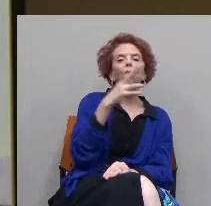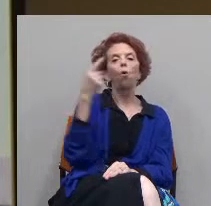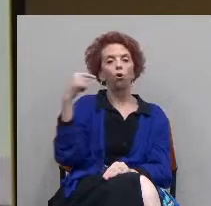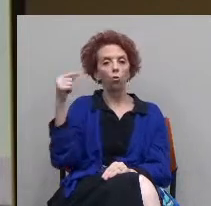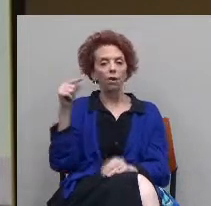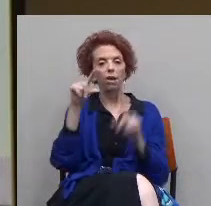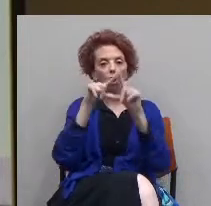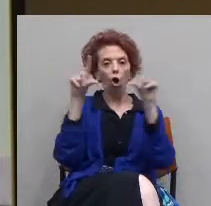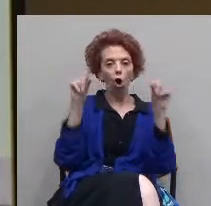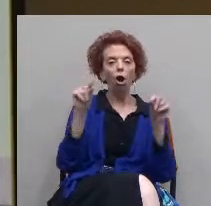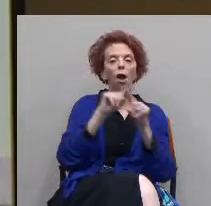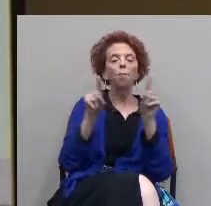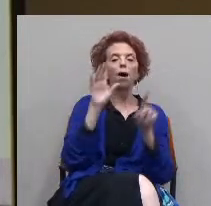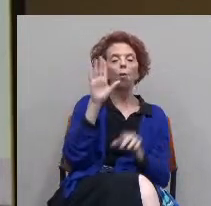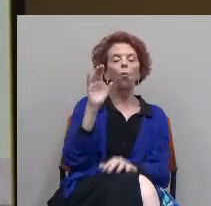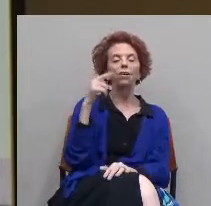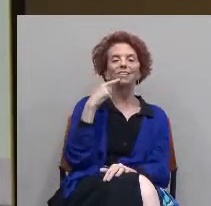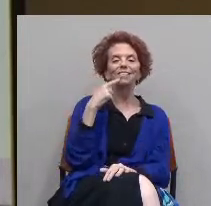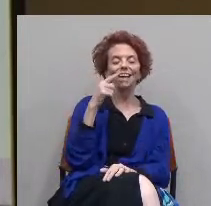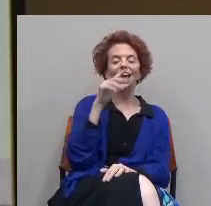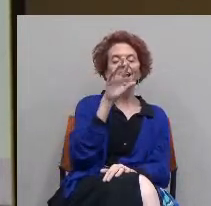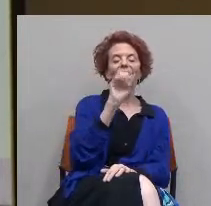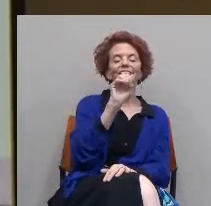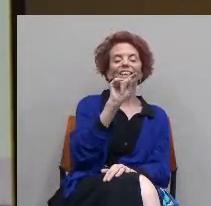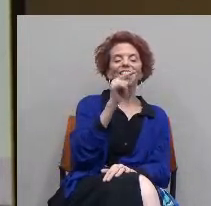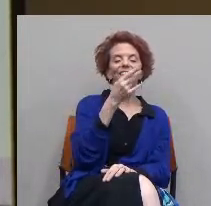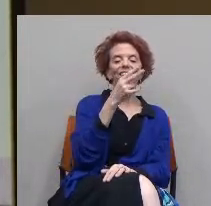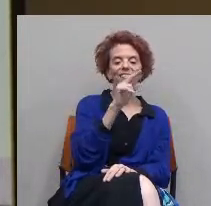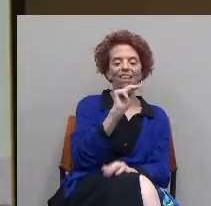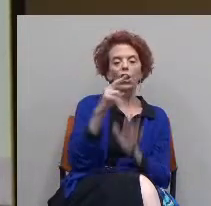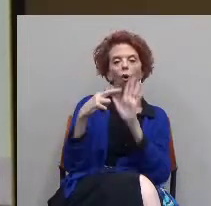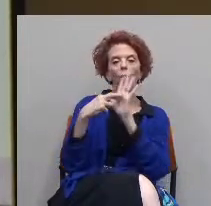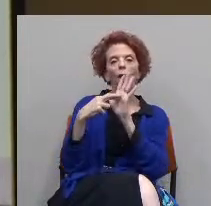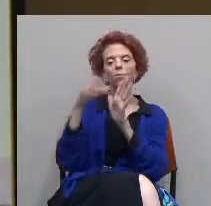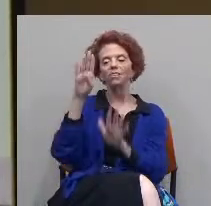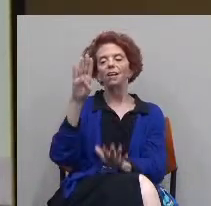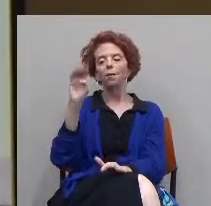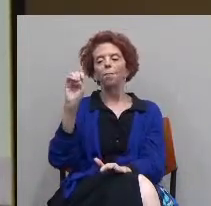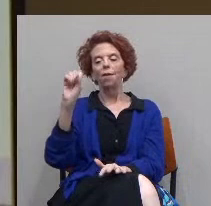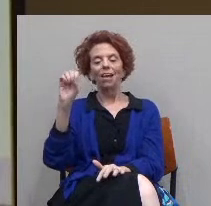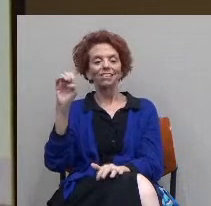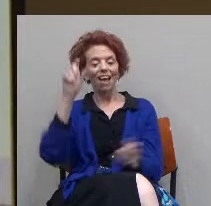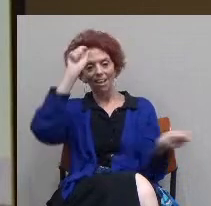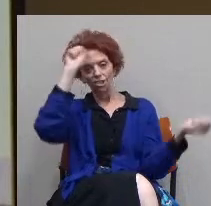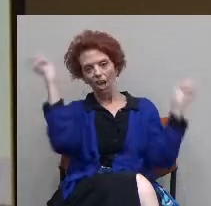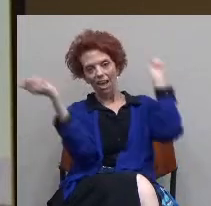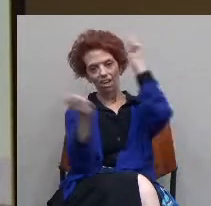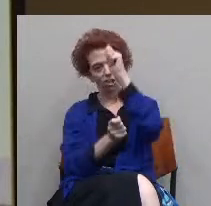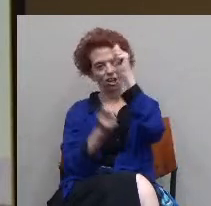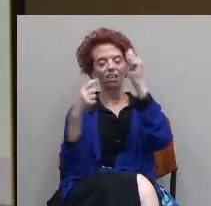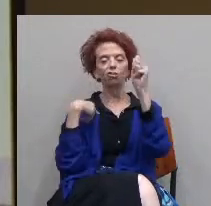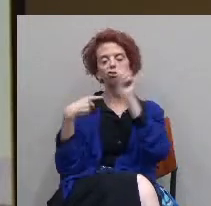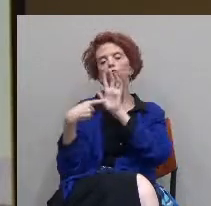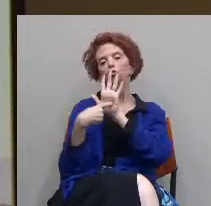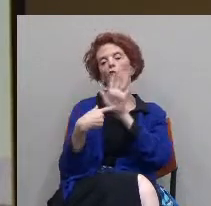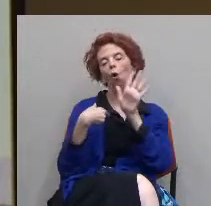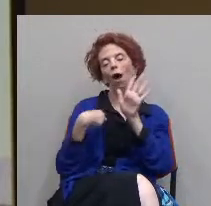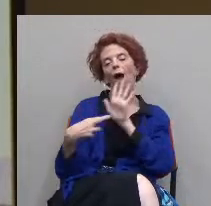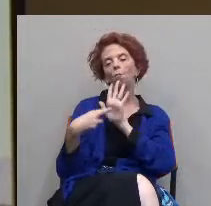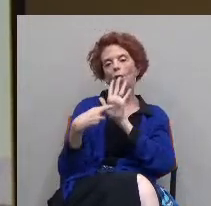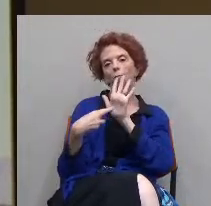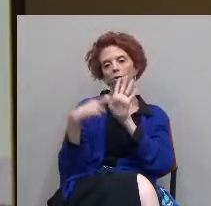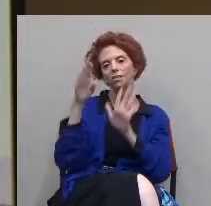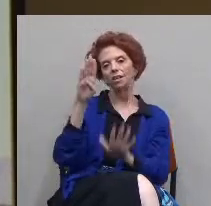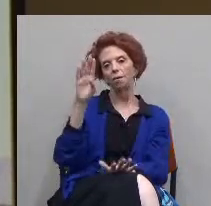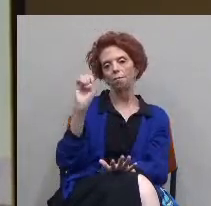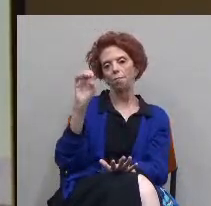it will always say Ethan Melanson representing BESE. And when I go to the table, I make sure to switch my hats out to say I'm representing BESE, I'm authorized